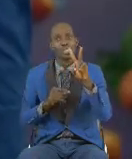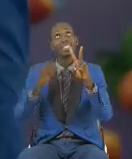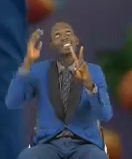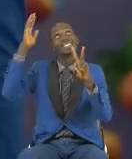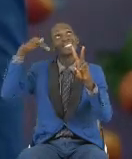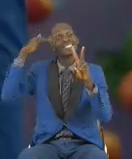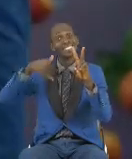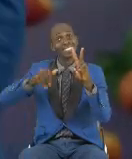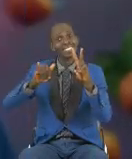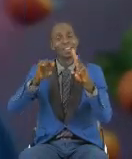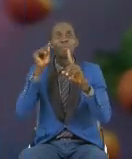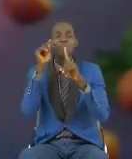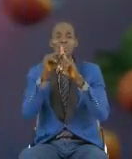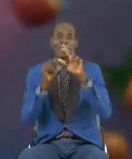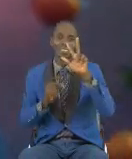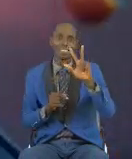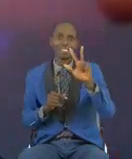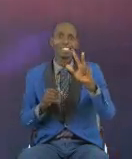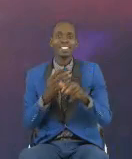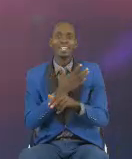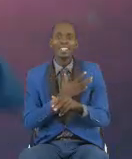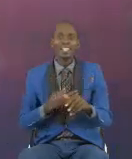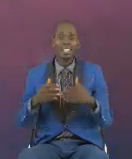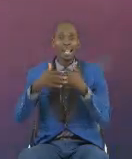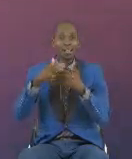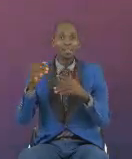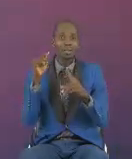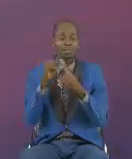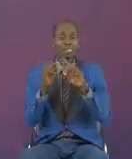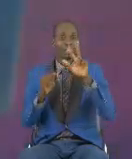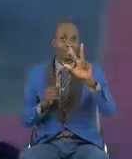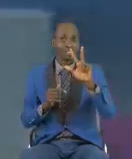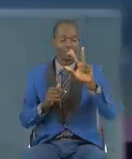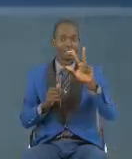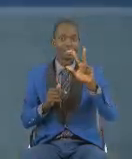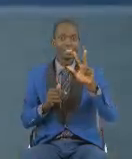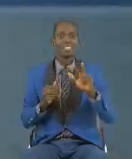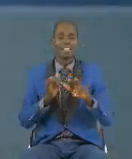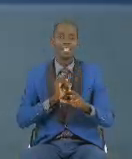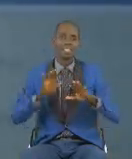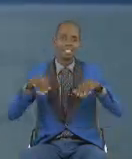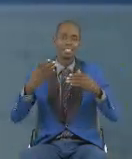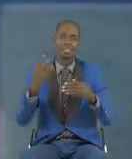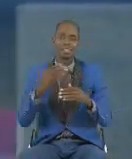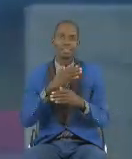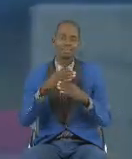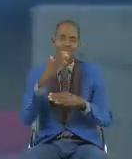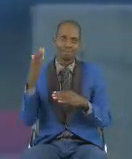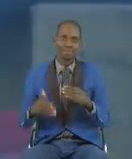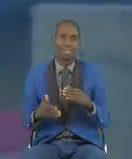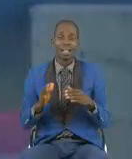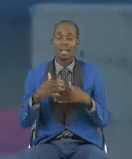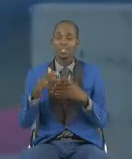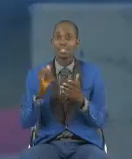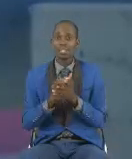three. And then after point three, I gave the conclusion. And after that conclusion,